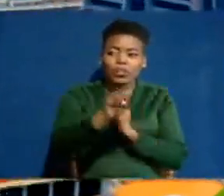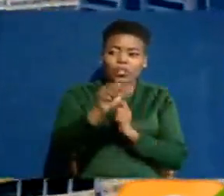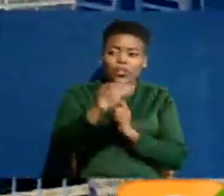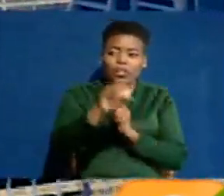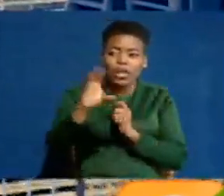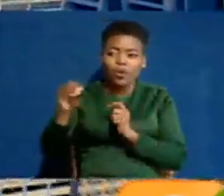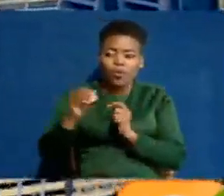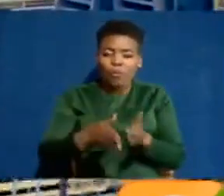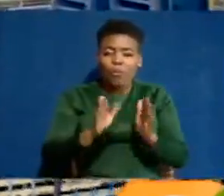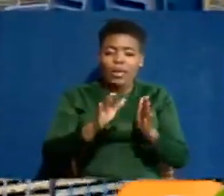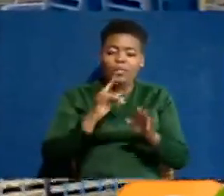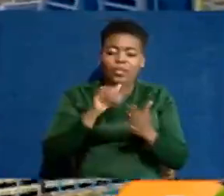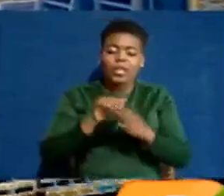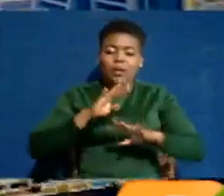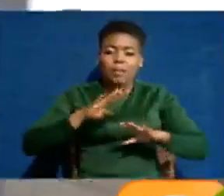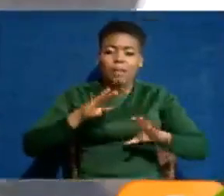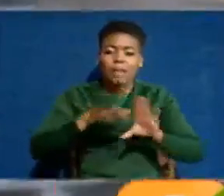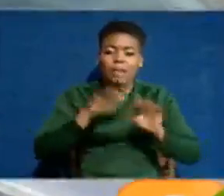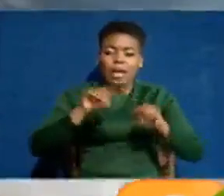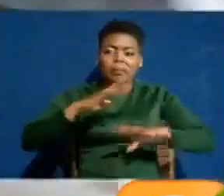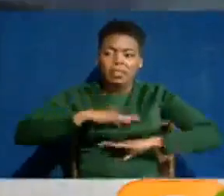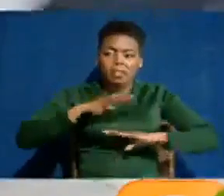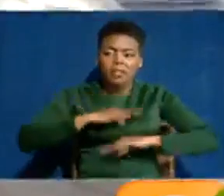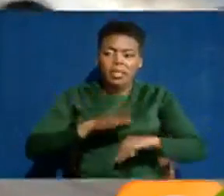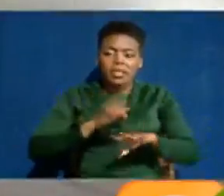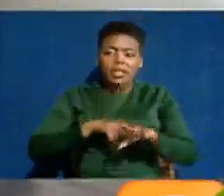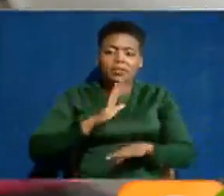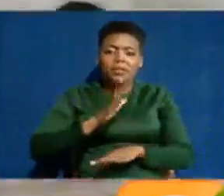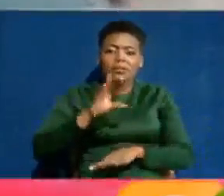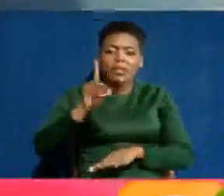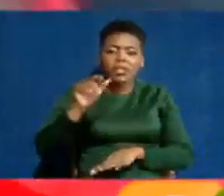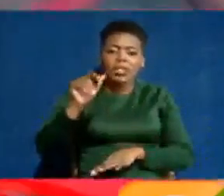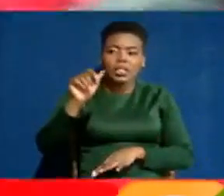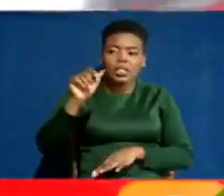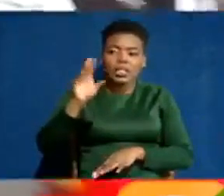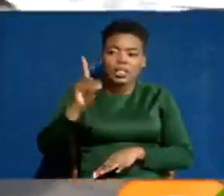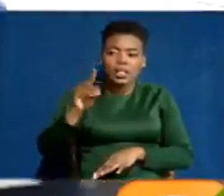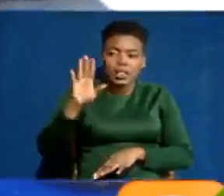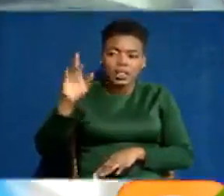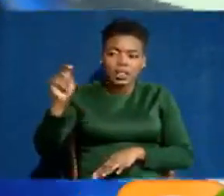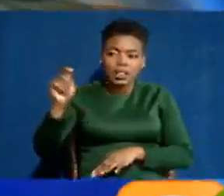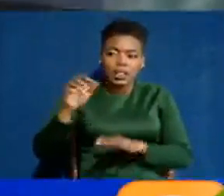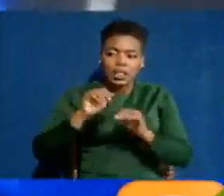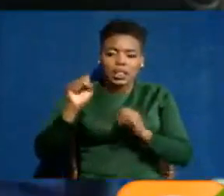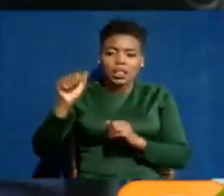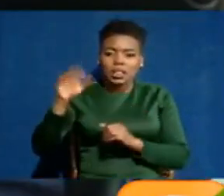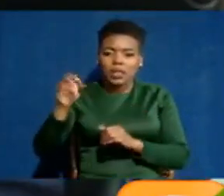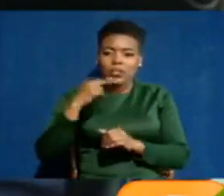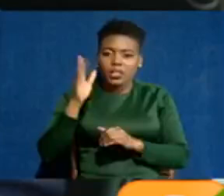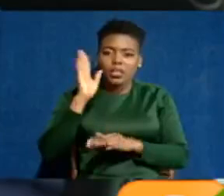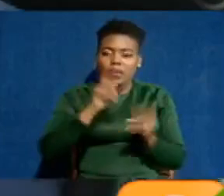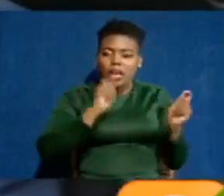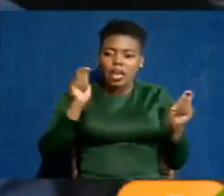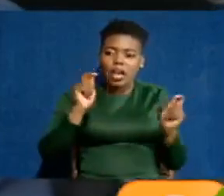satisfaction. Speaking during a press briefing with the Kenya National Police DT SACCO, Cooperative CS Weekly for Paranya said they will enhance reforms